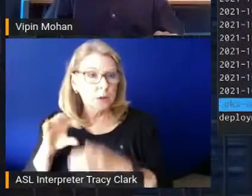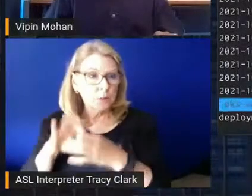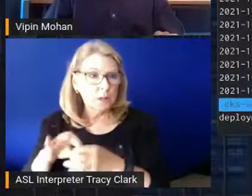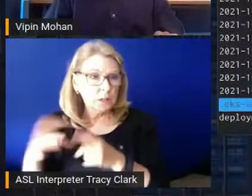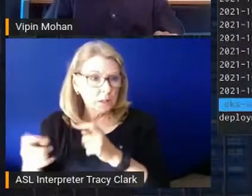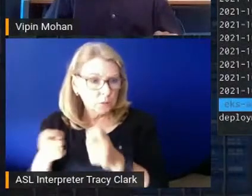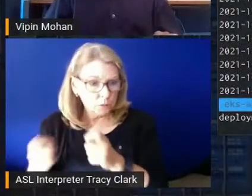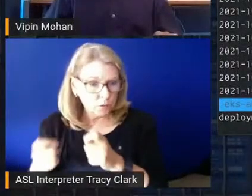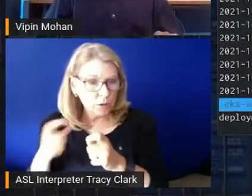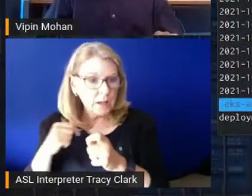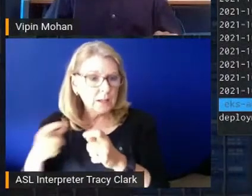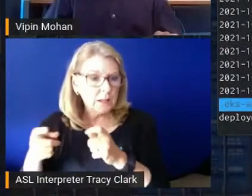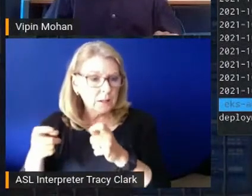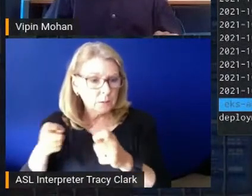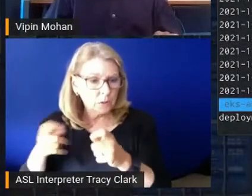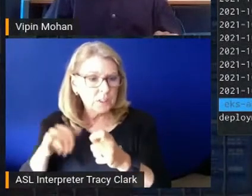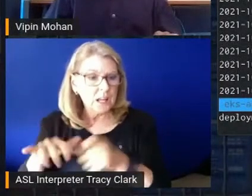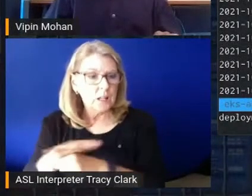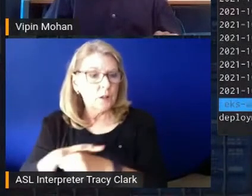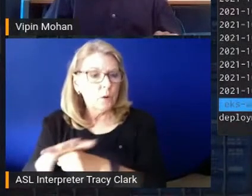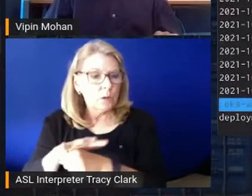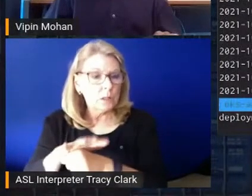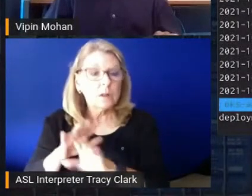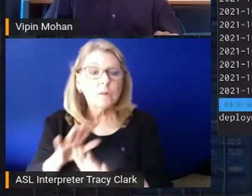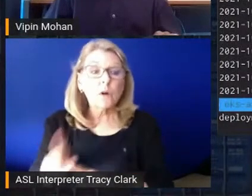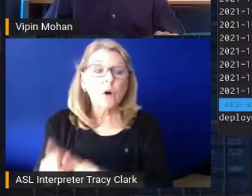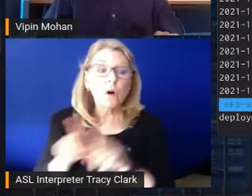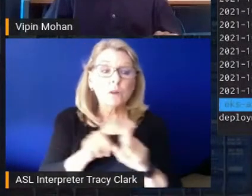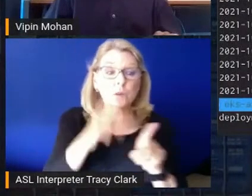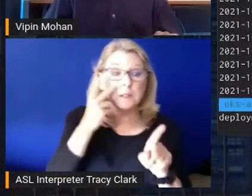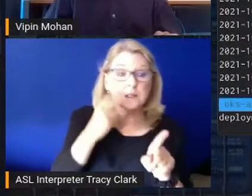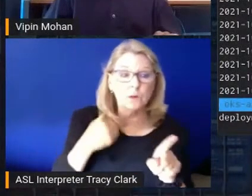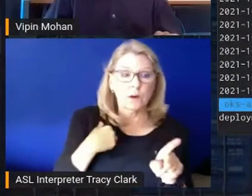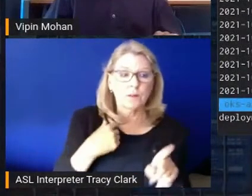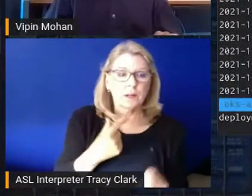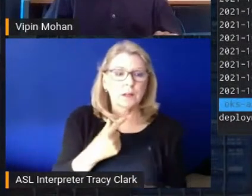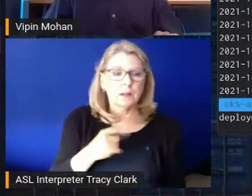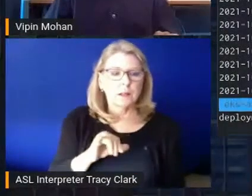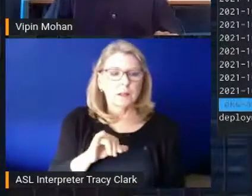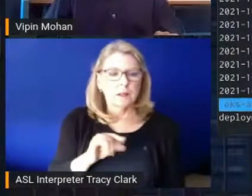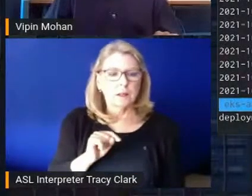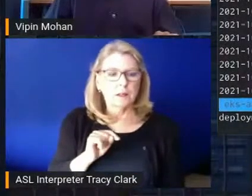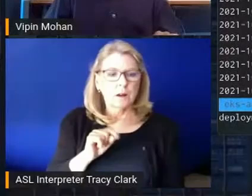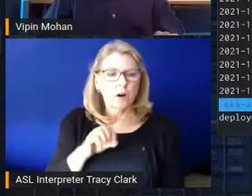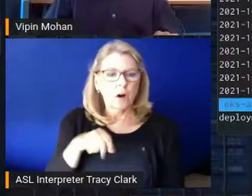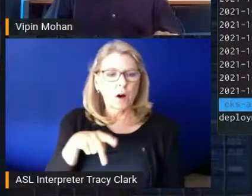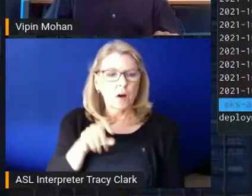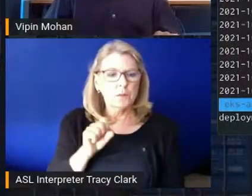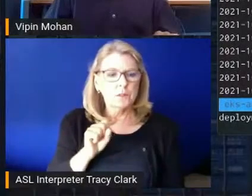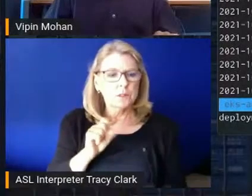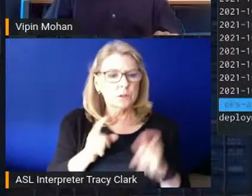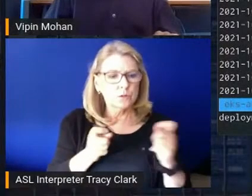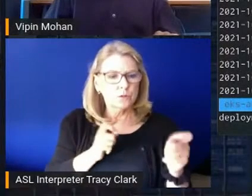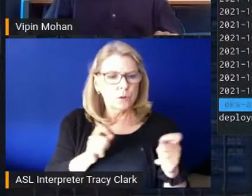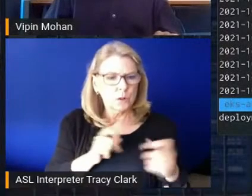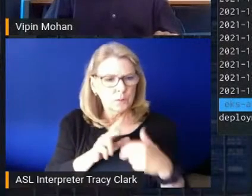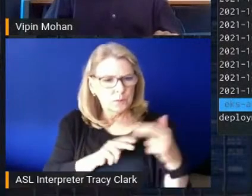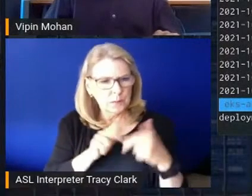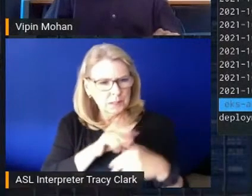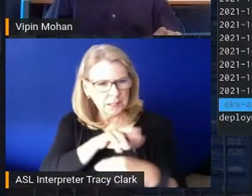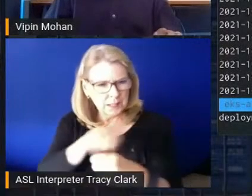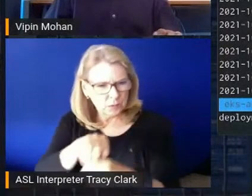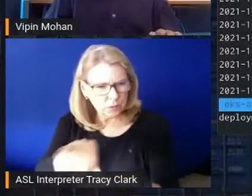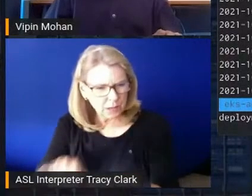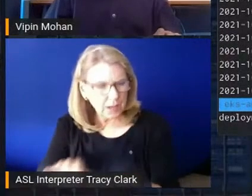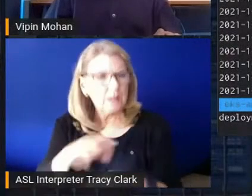saw that you had the GitOps controller built into this cluster. So I'm assuming you want to show that off too, and just saying, hey, how do we actually modify and